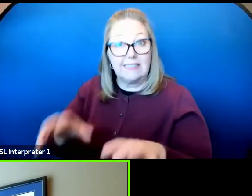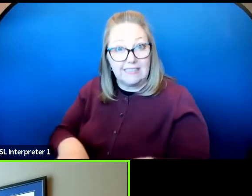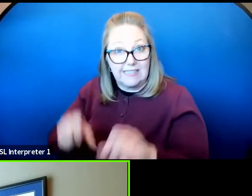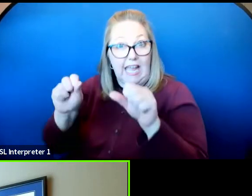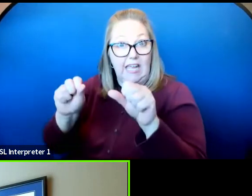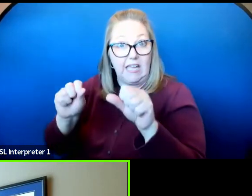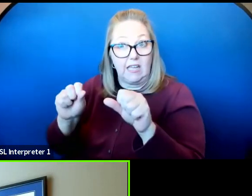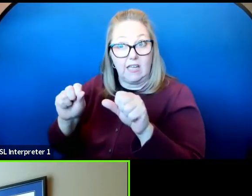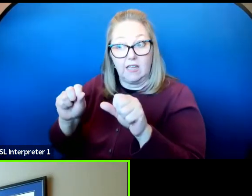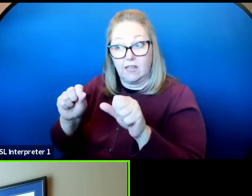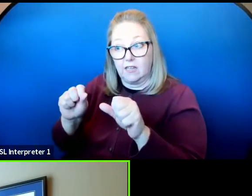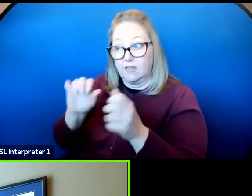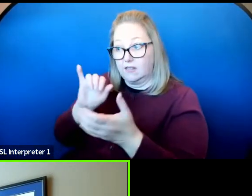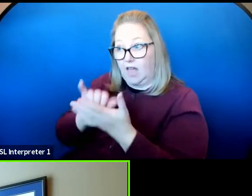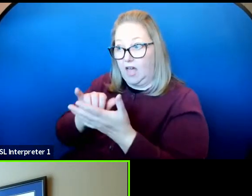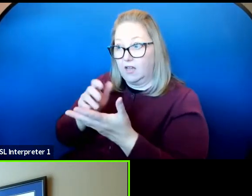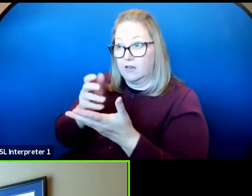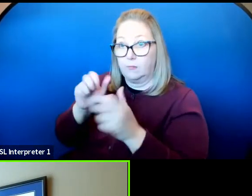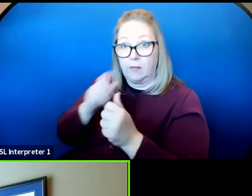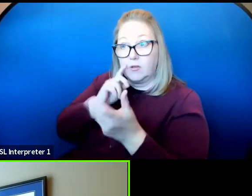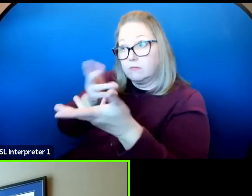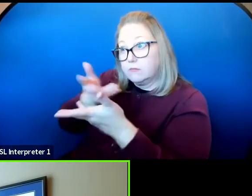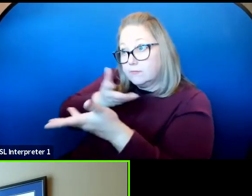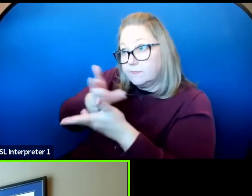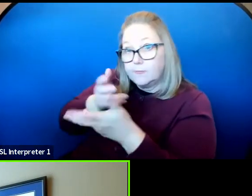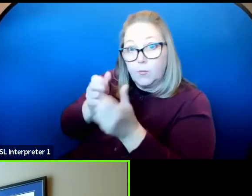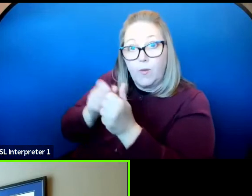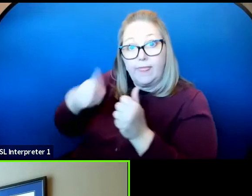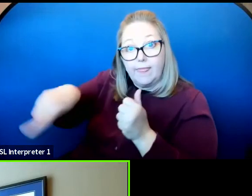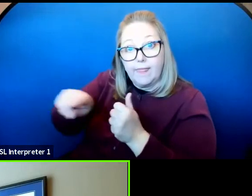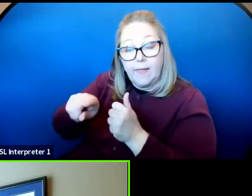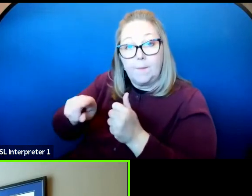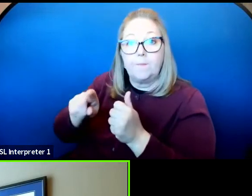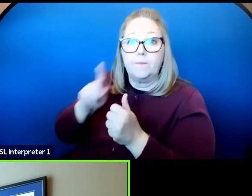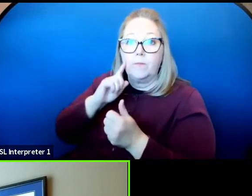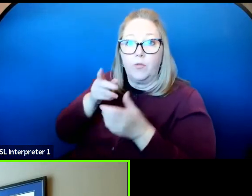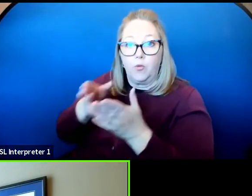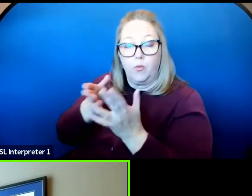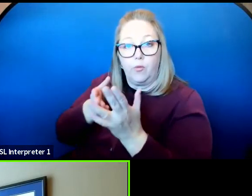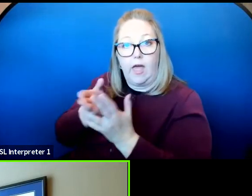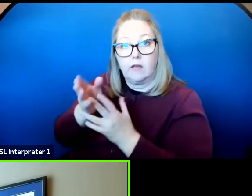them some personal attention in that application process will make a big difference.